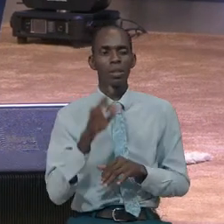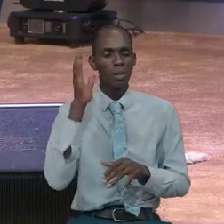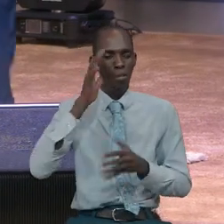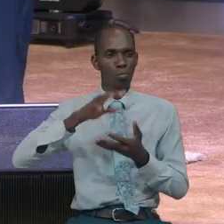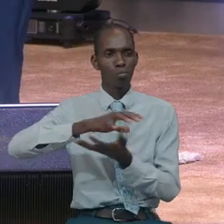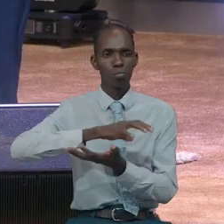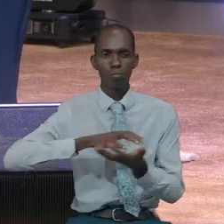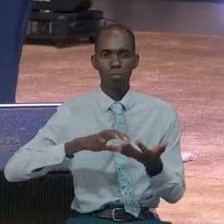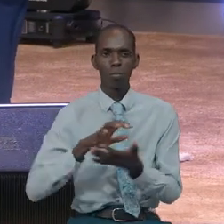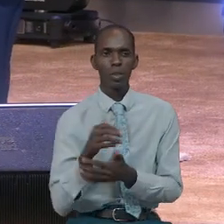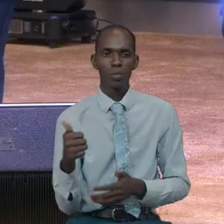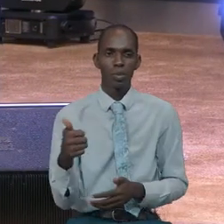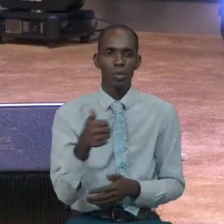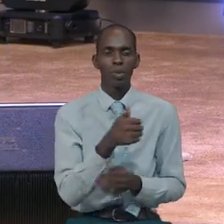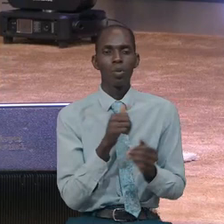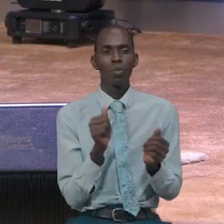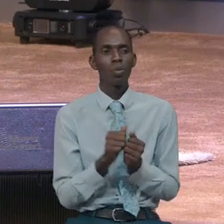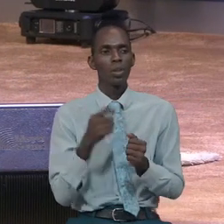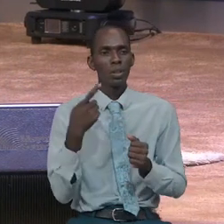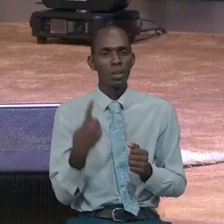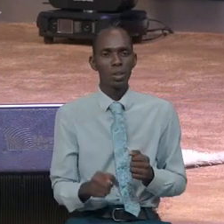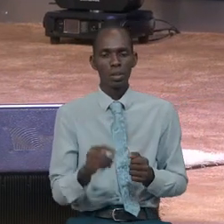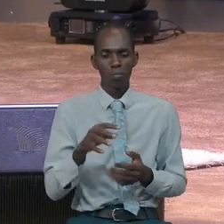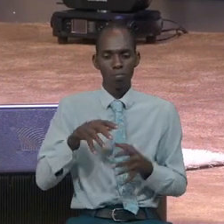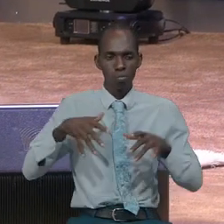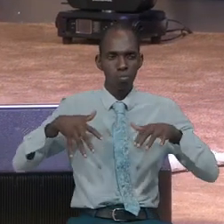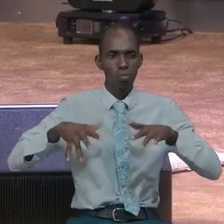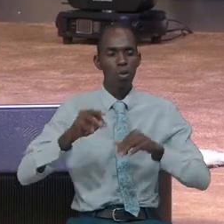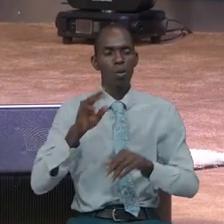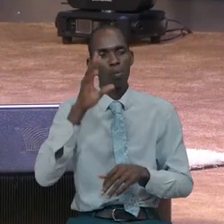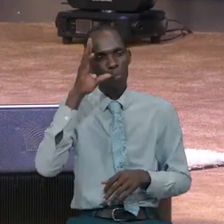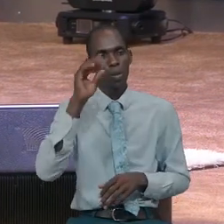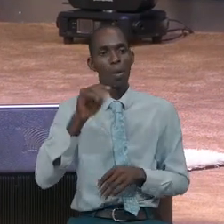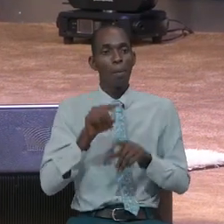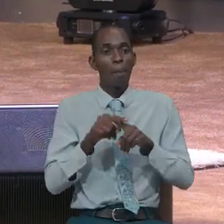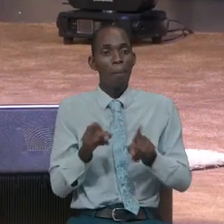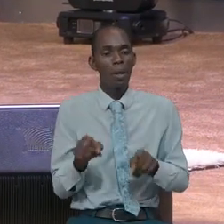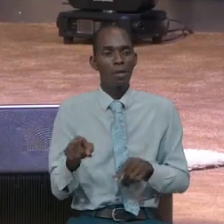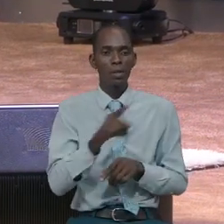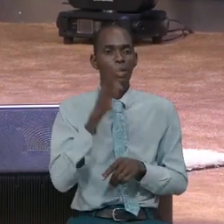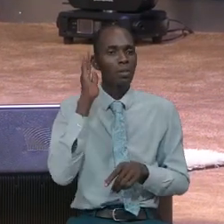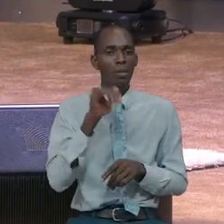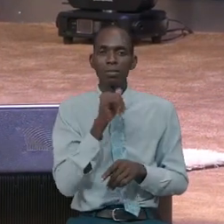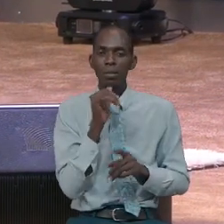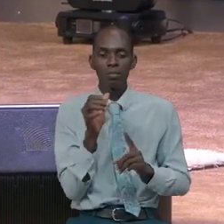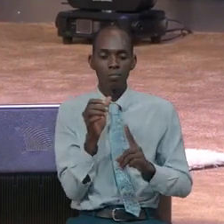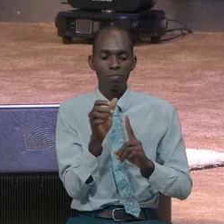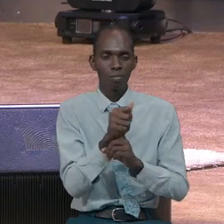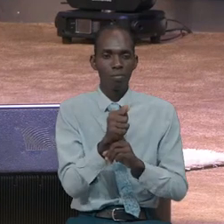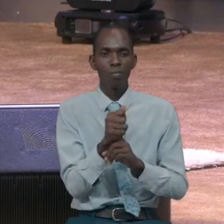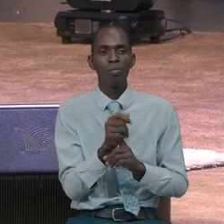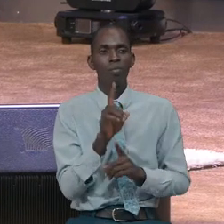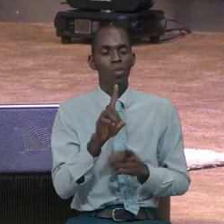mingle themselves with the seed of men, but they shall not cleave one